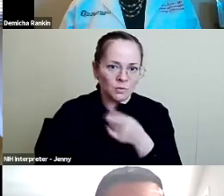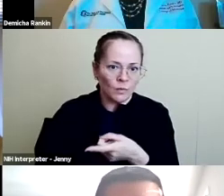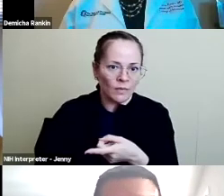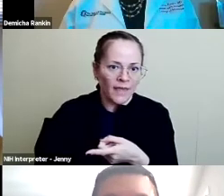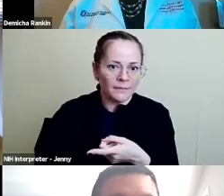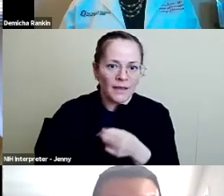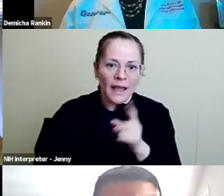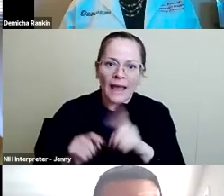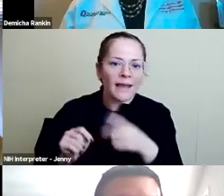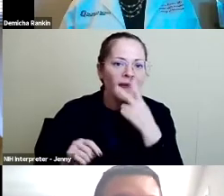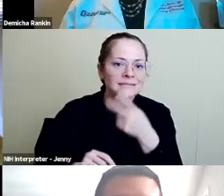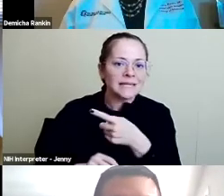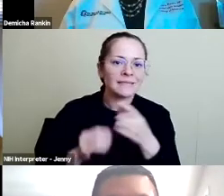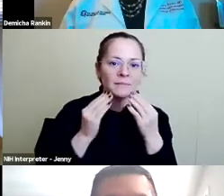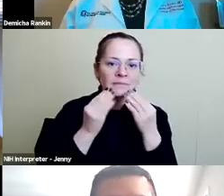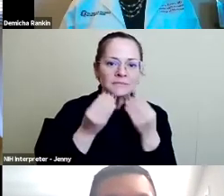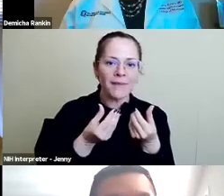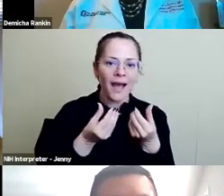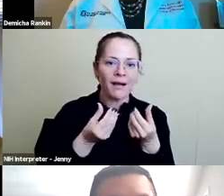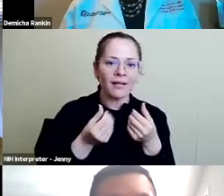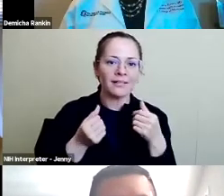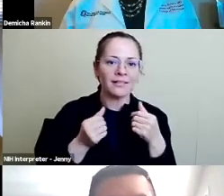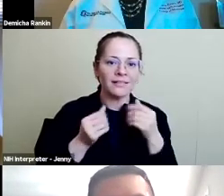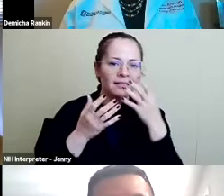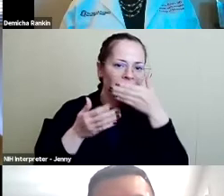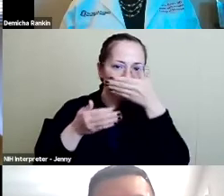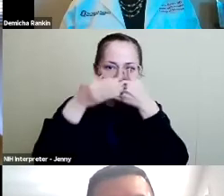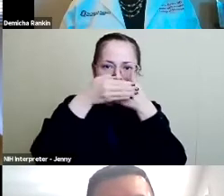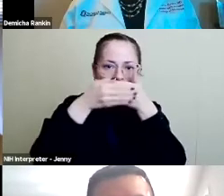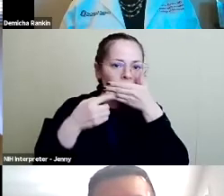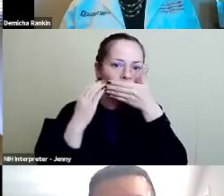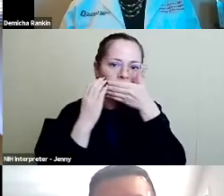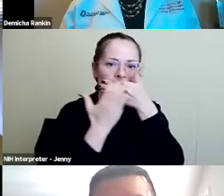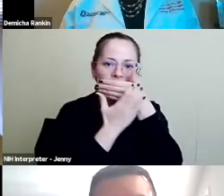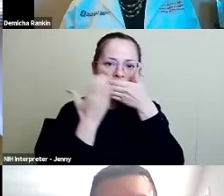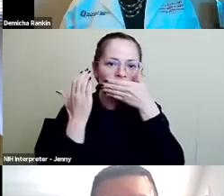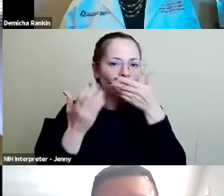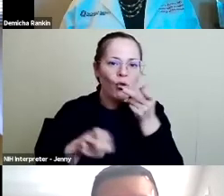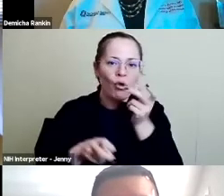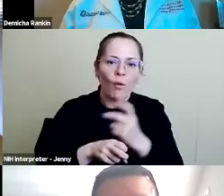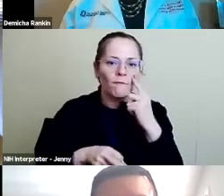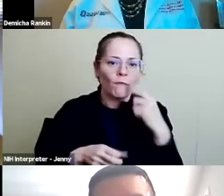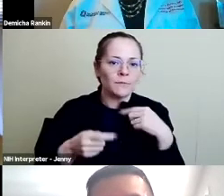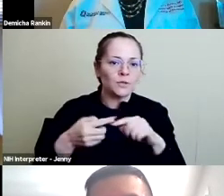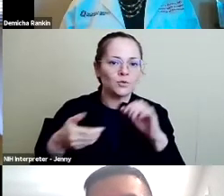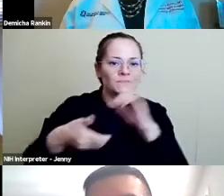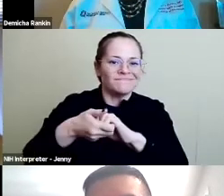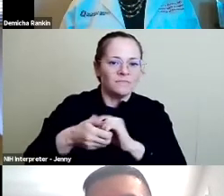people smile. They don't see you smile. It's a little bit trickier to build that. So you know, you come up with other ways to do